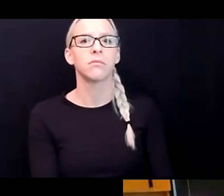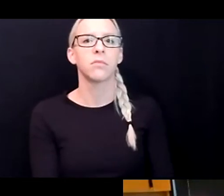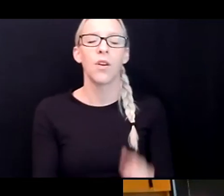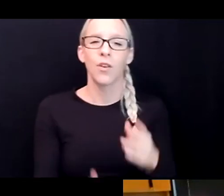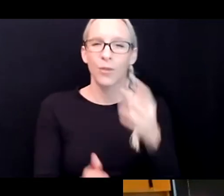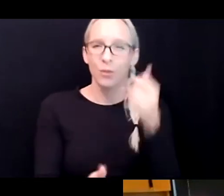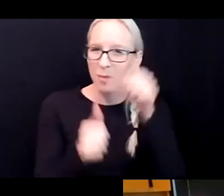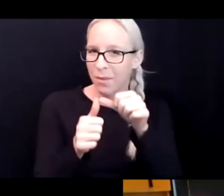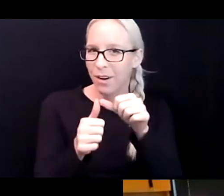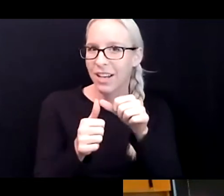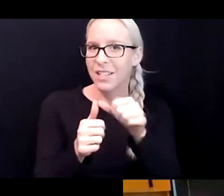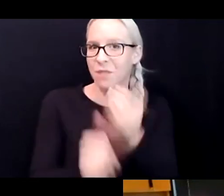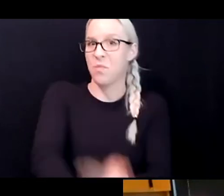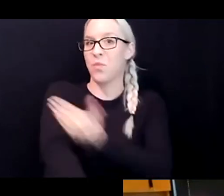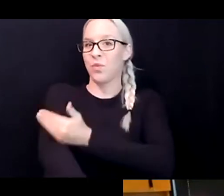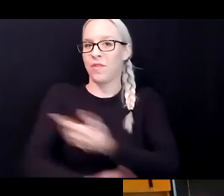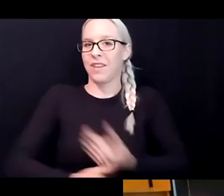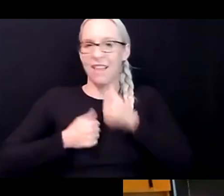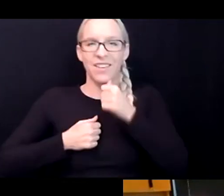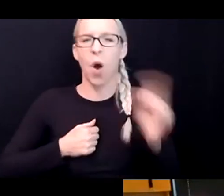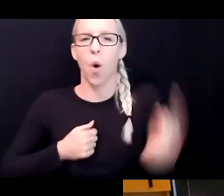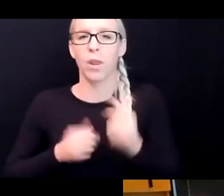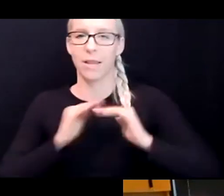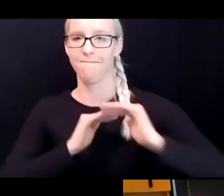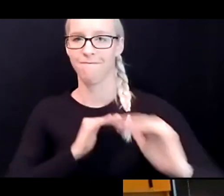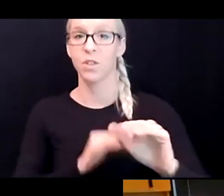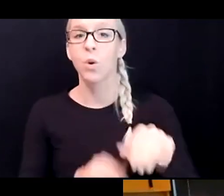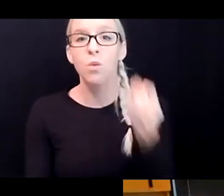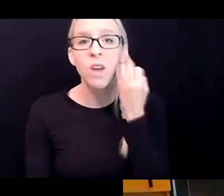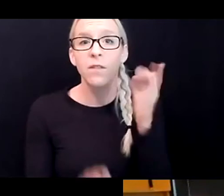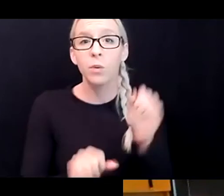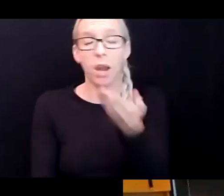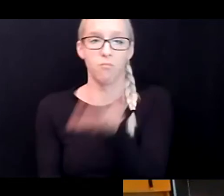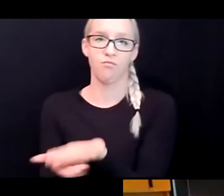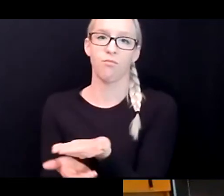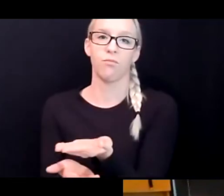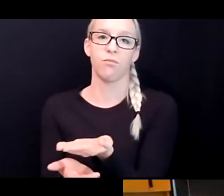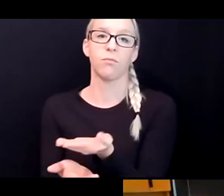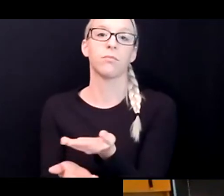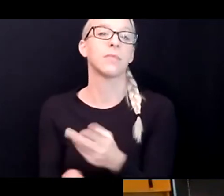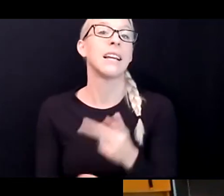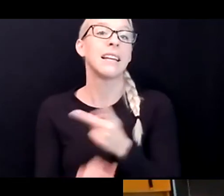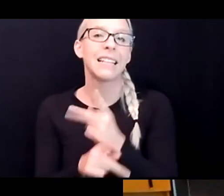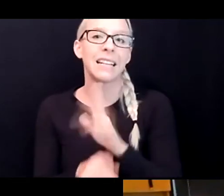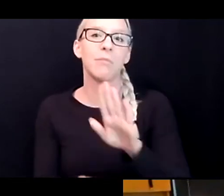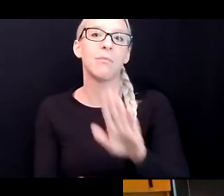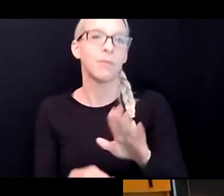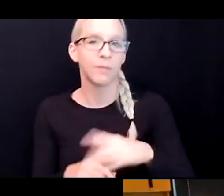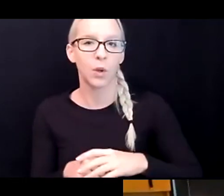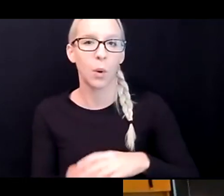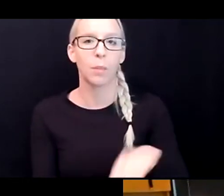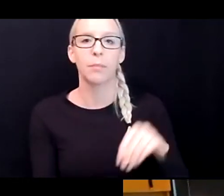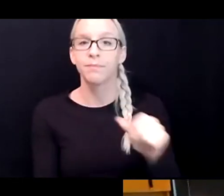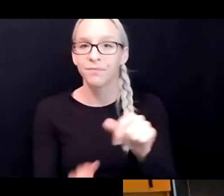just maintaining, but also improving. So if you can justify that, keep receipts. And most people don't have an issue with